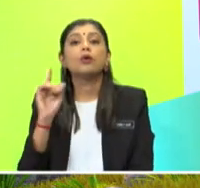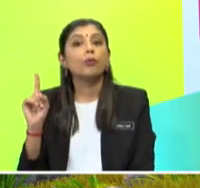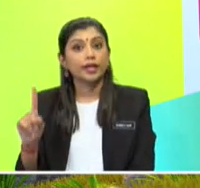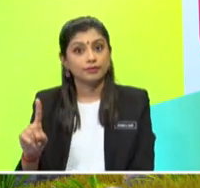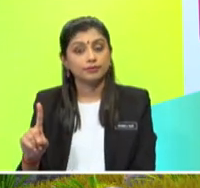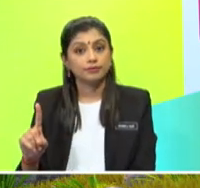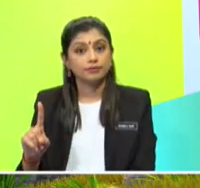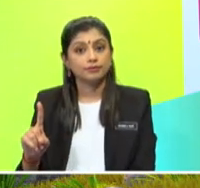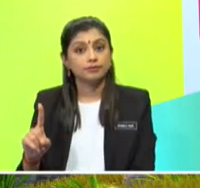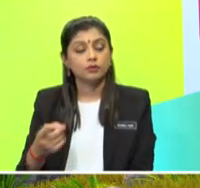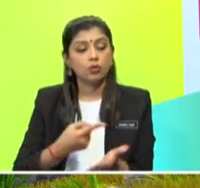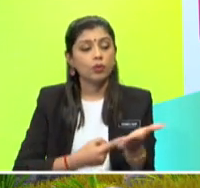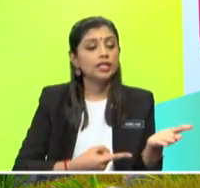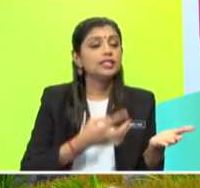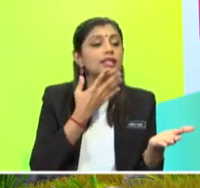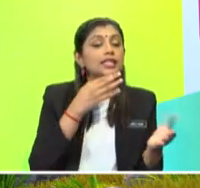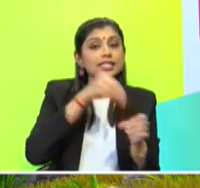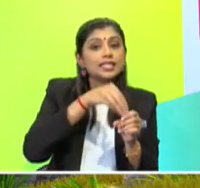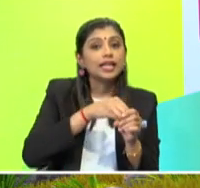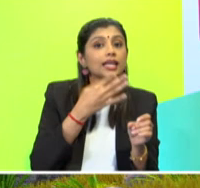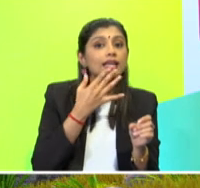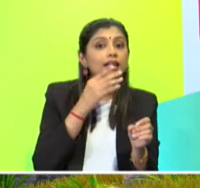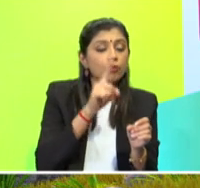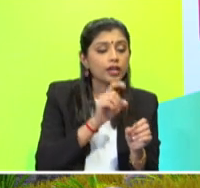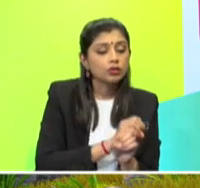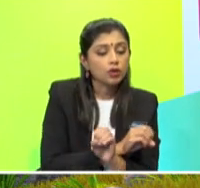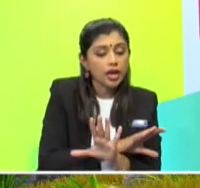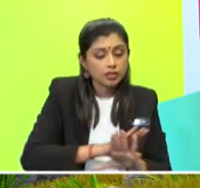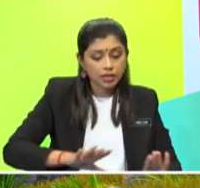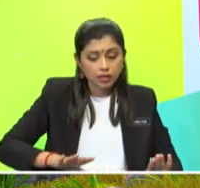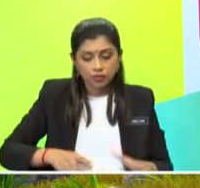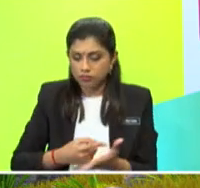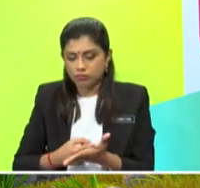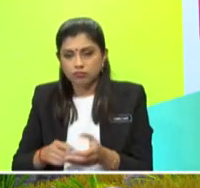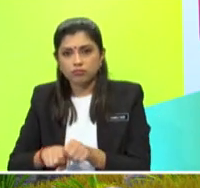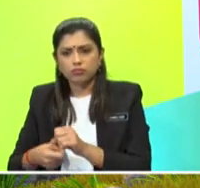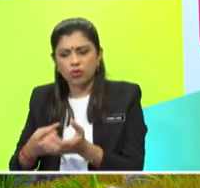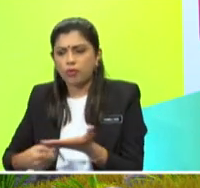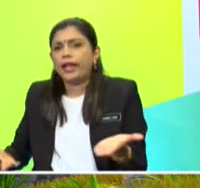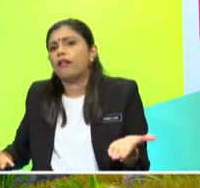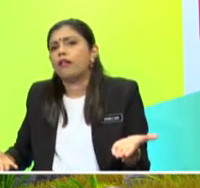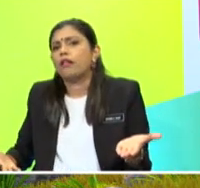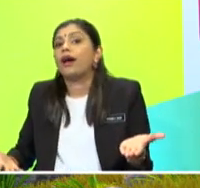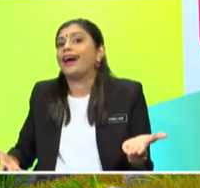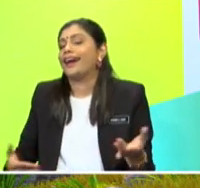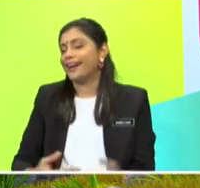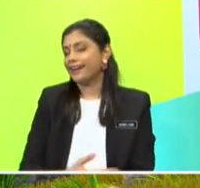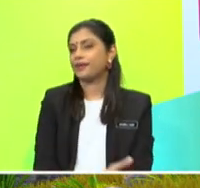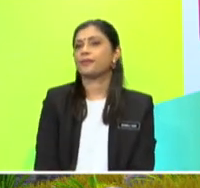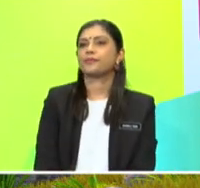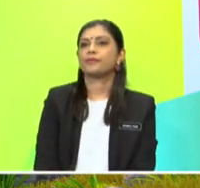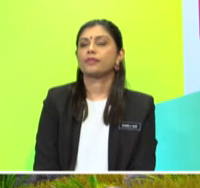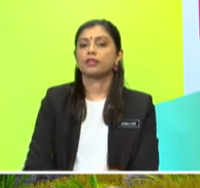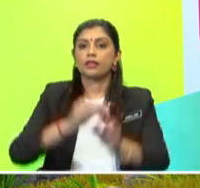that they have in color one, they just have to expand and so what of it. All right. So this is a brief framework